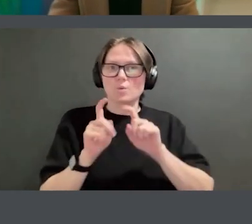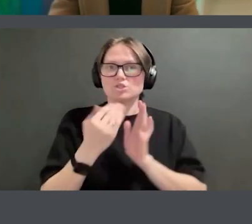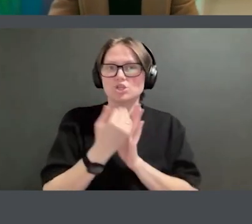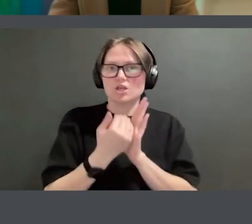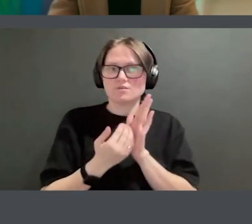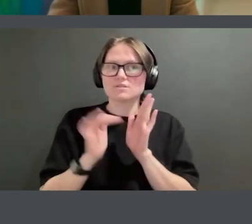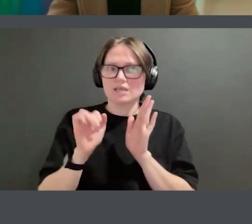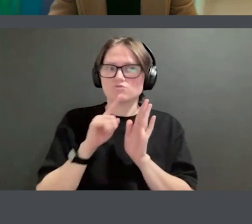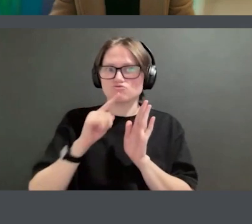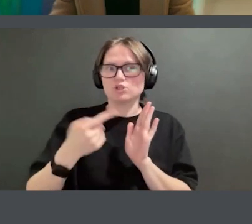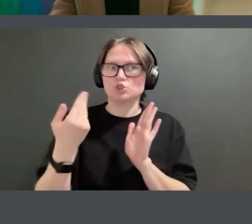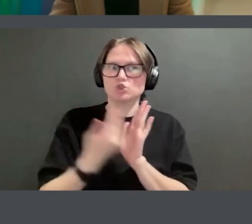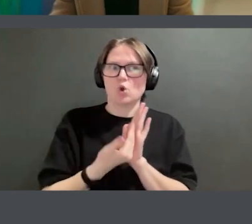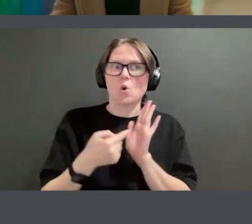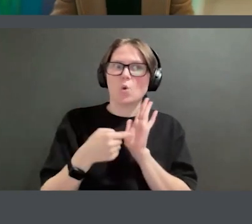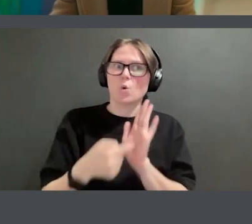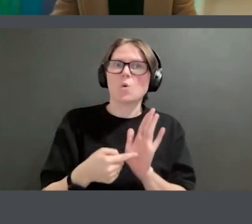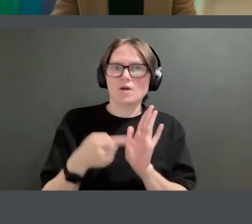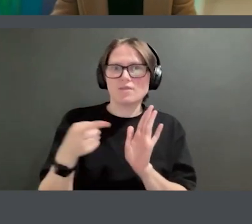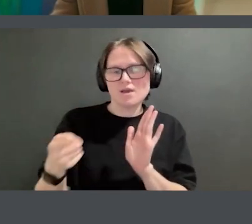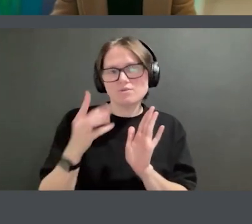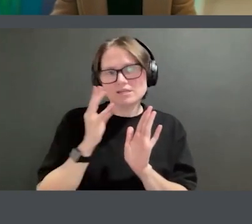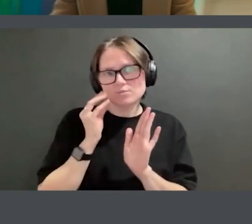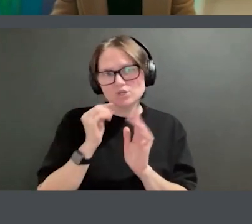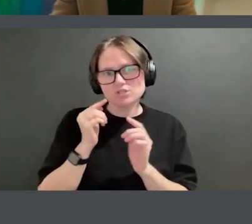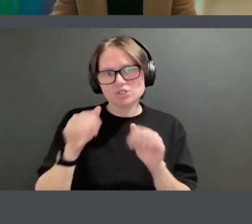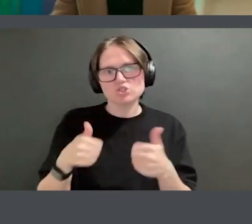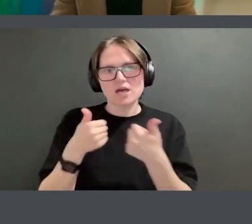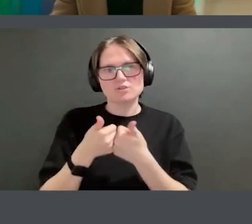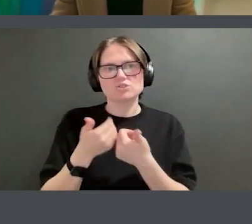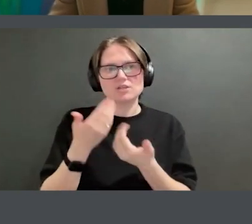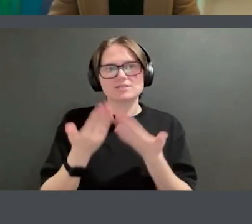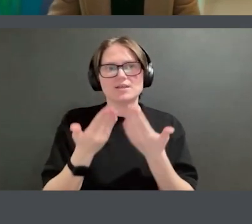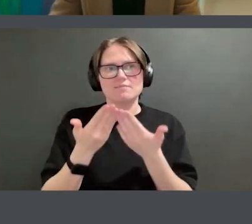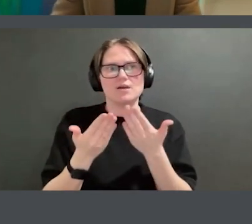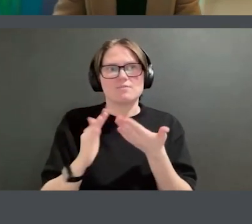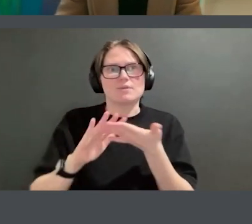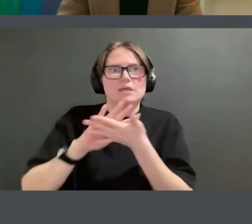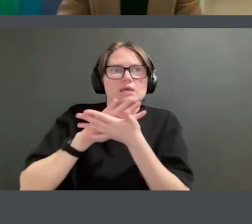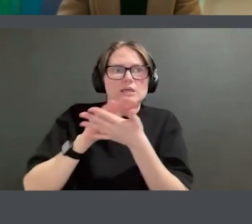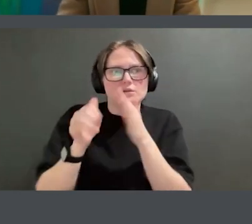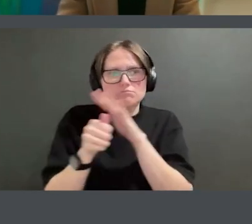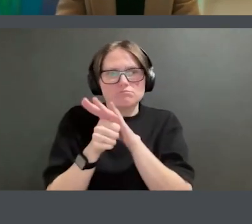really show that they're experiencing challenges that might be hidden somewhat.